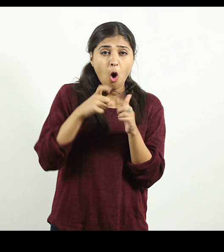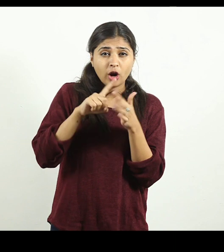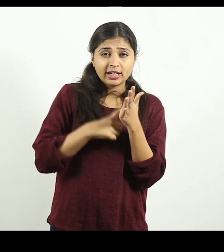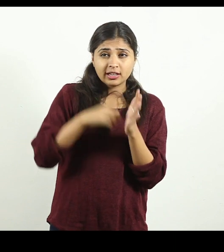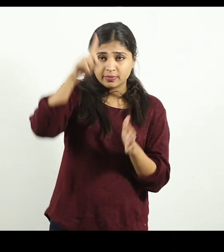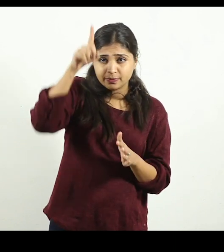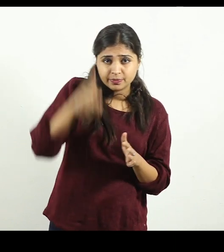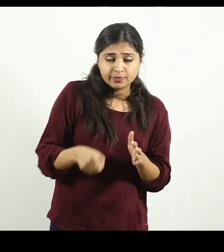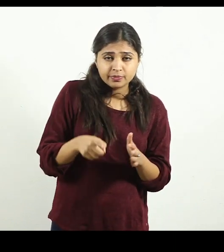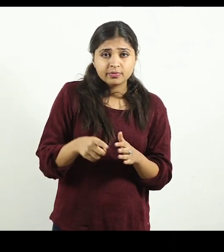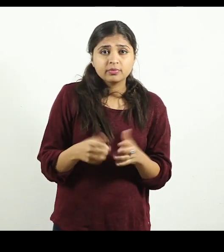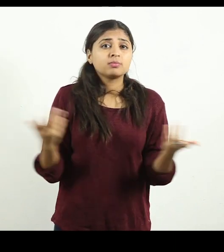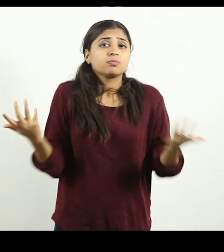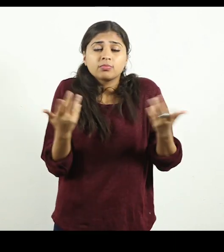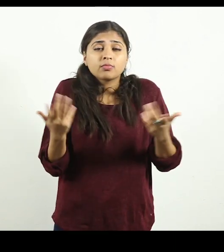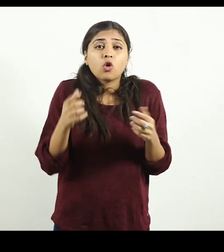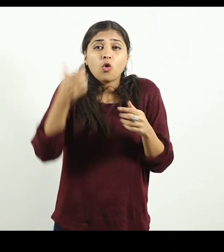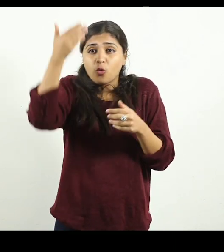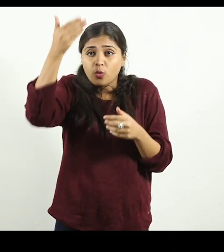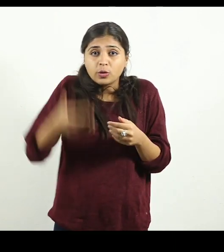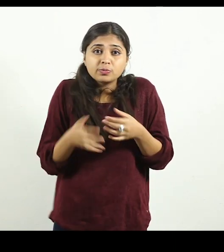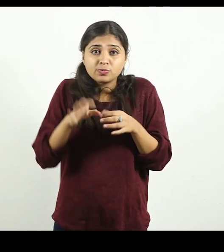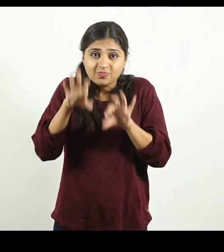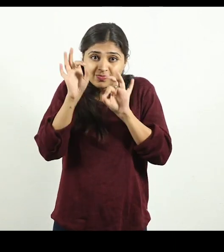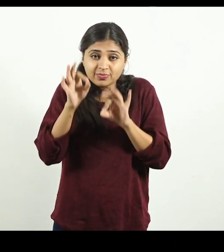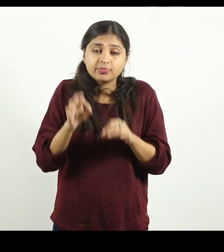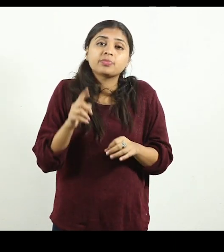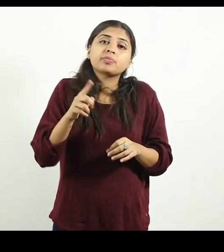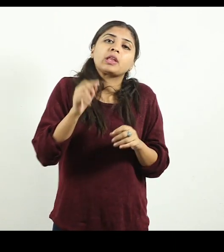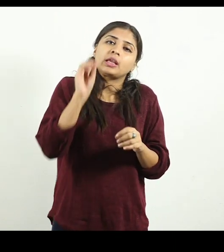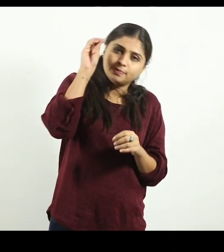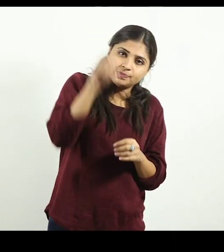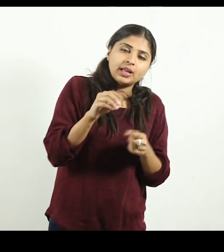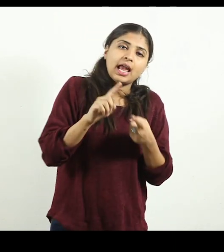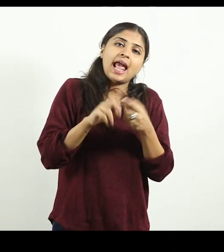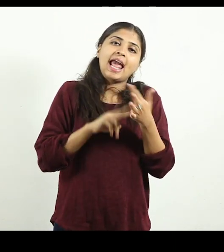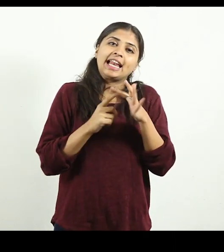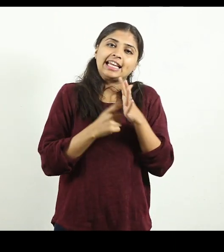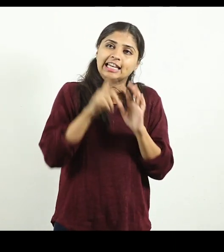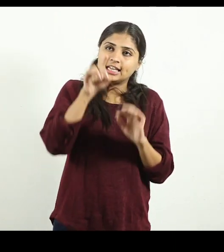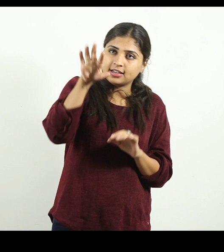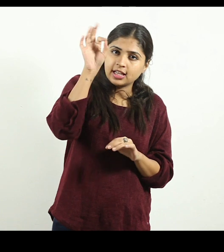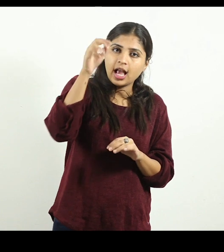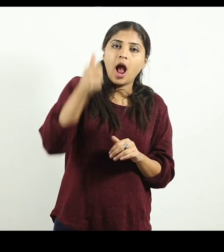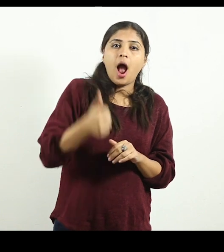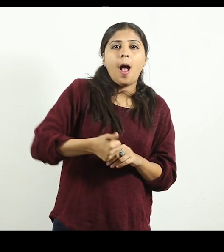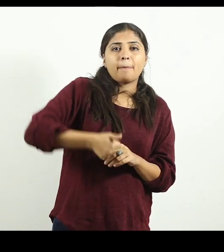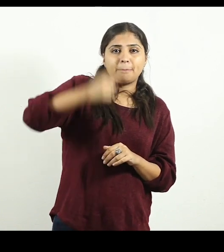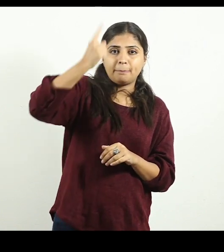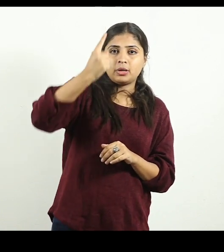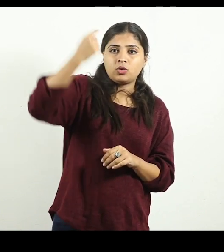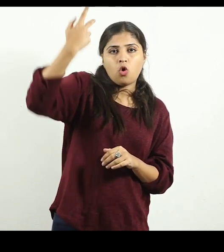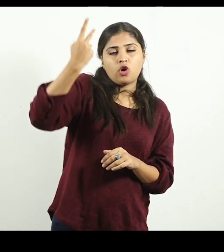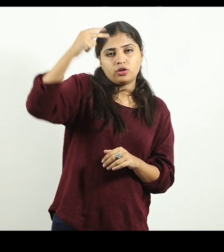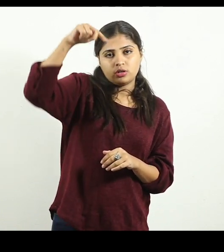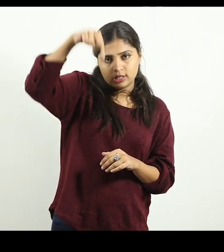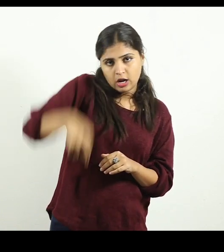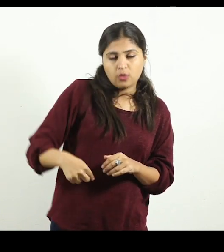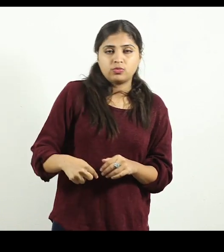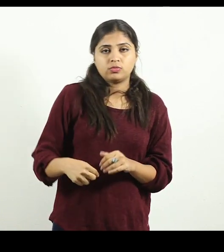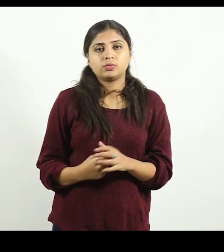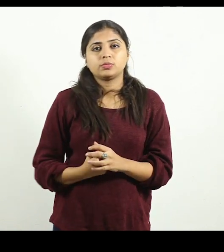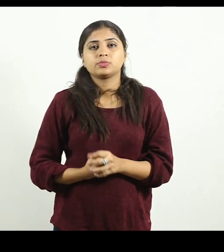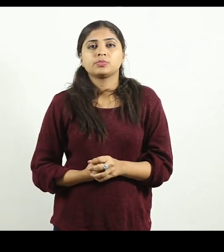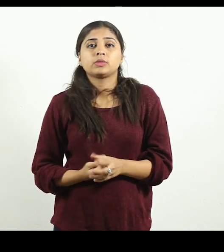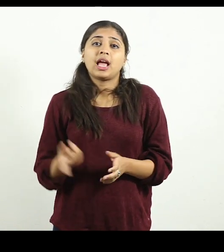the order. To reapply a sort after you change the data, click a cell in the range or table and then on the Data